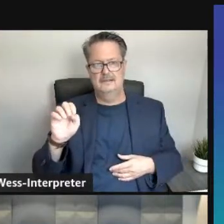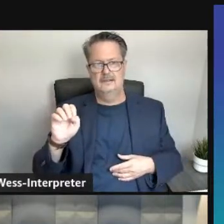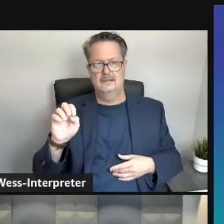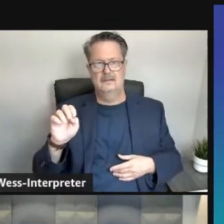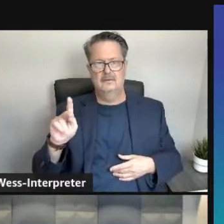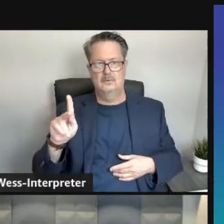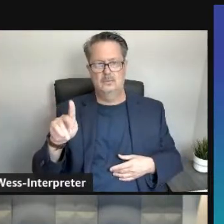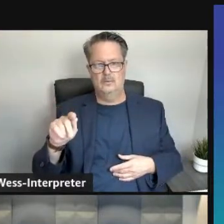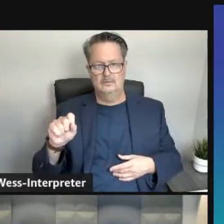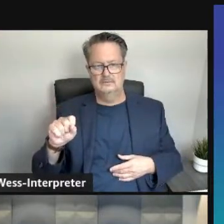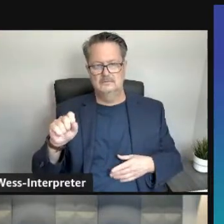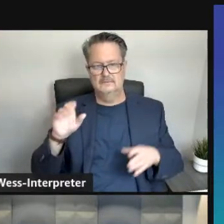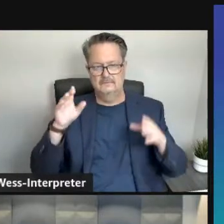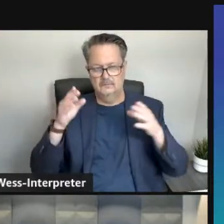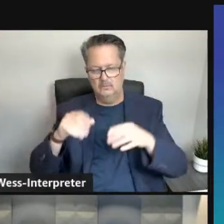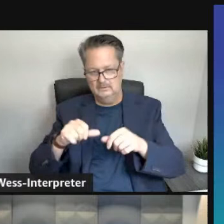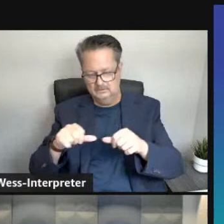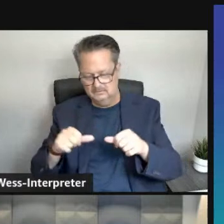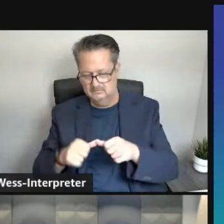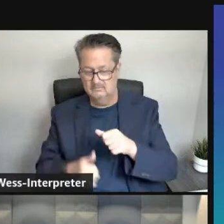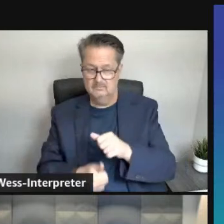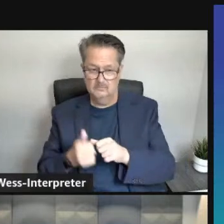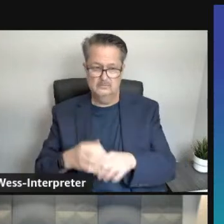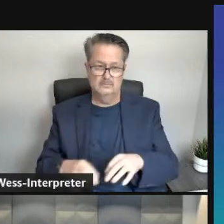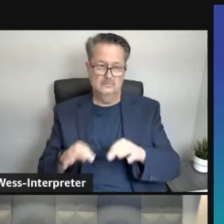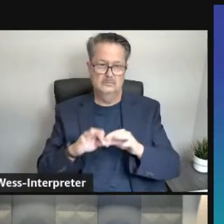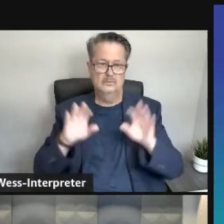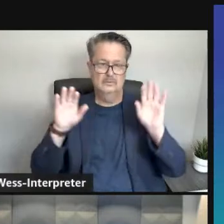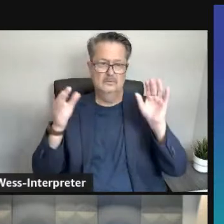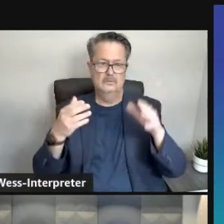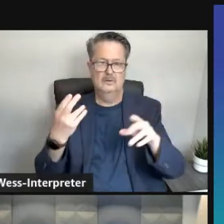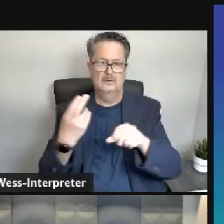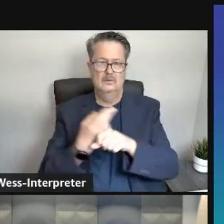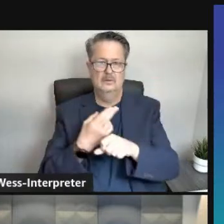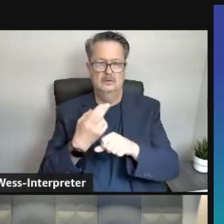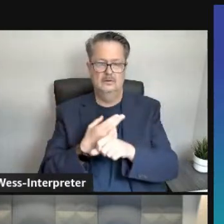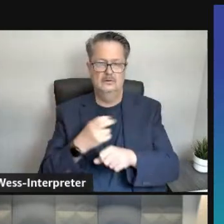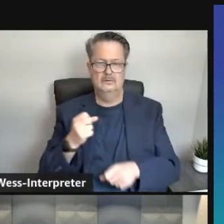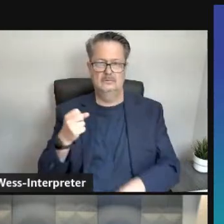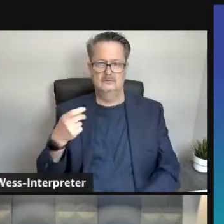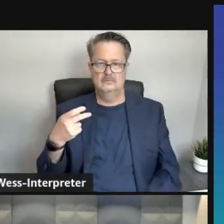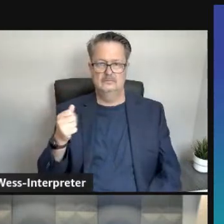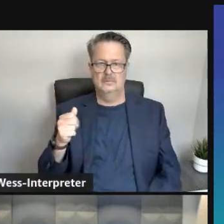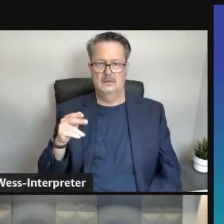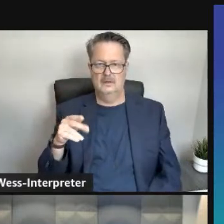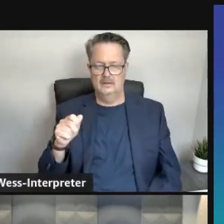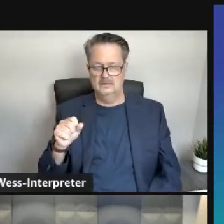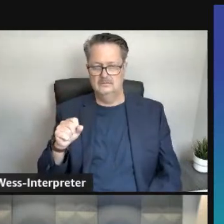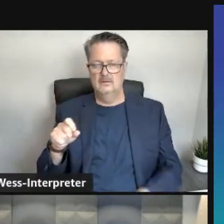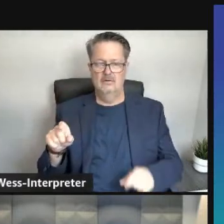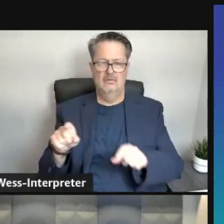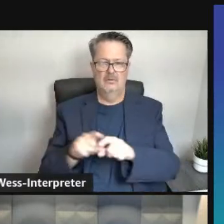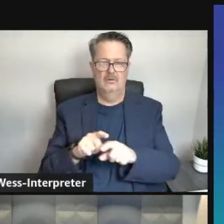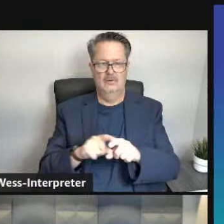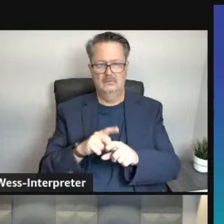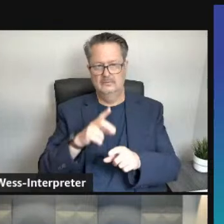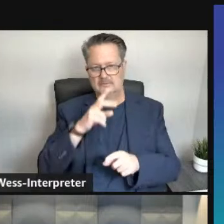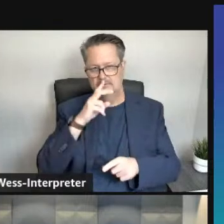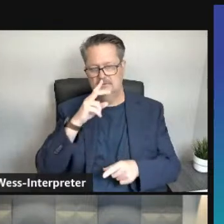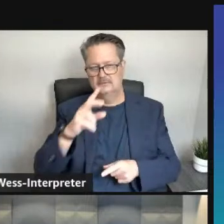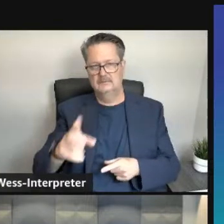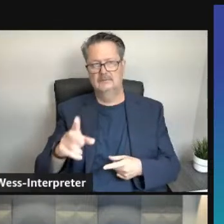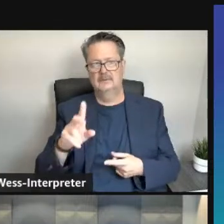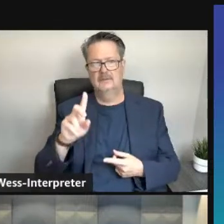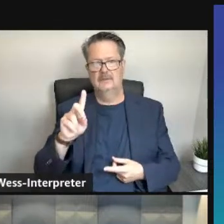focus area where we are using Spark. And we are also building frameworks like Dask, Pandas,